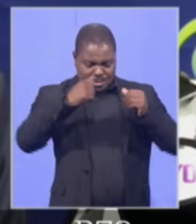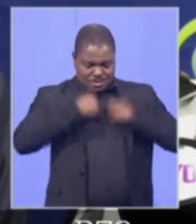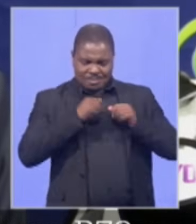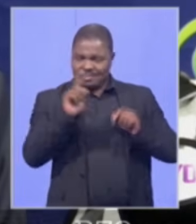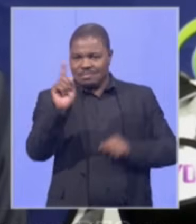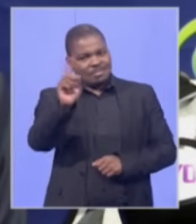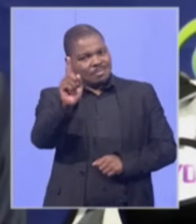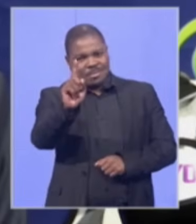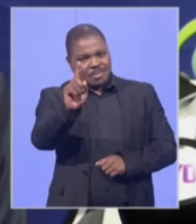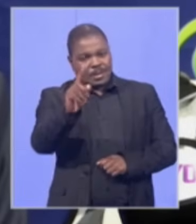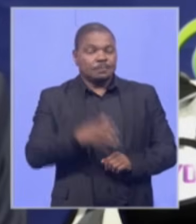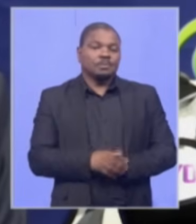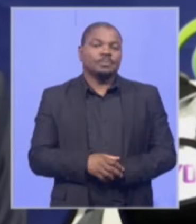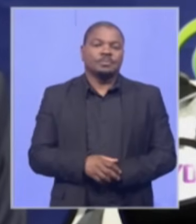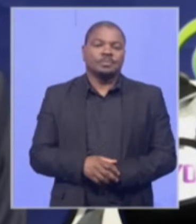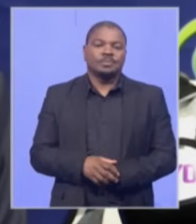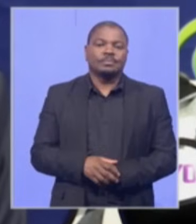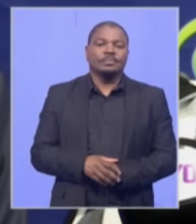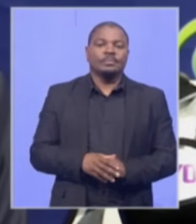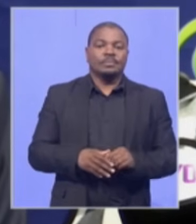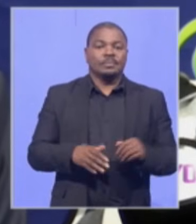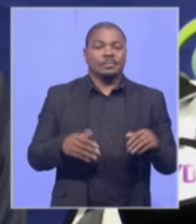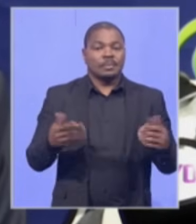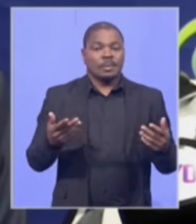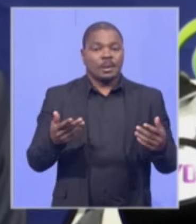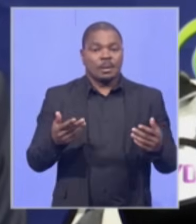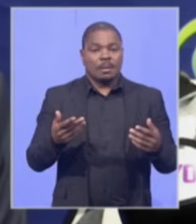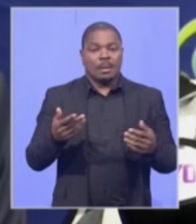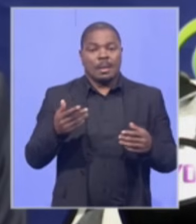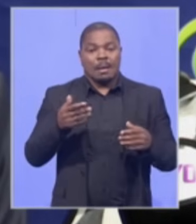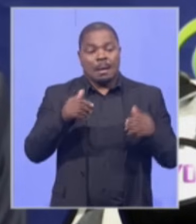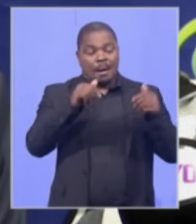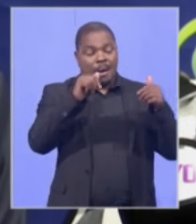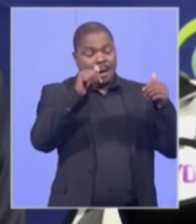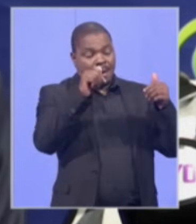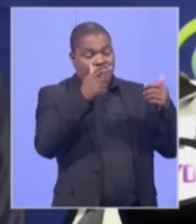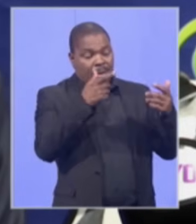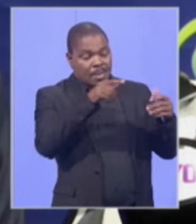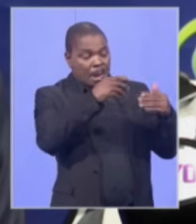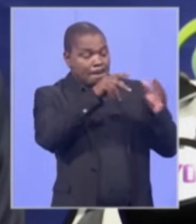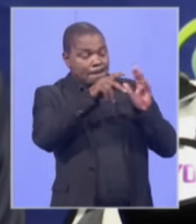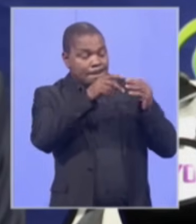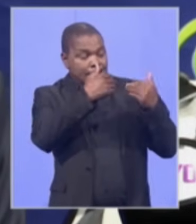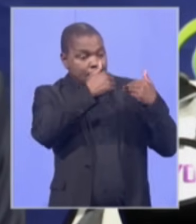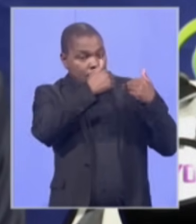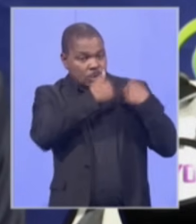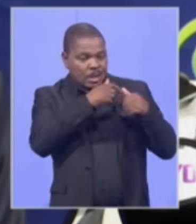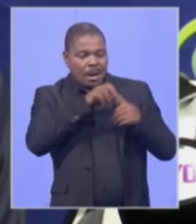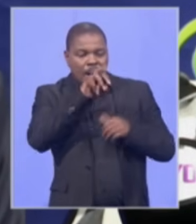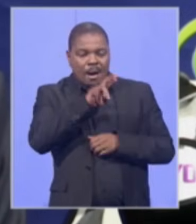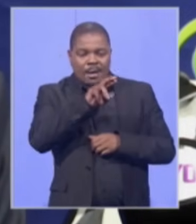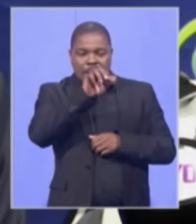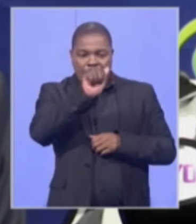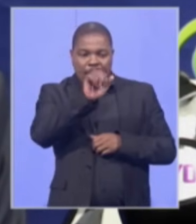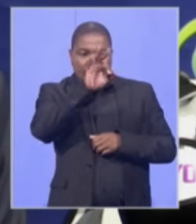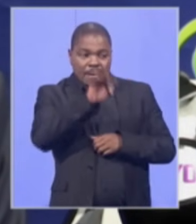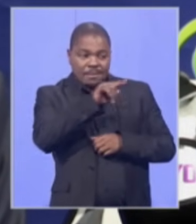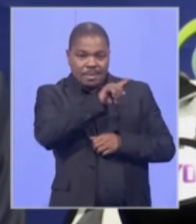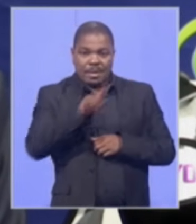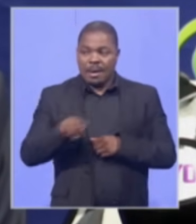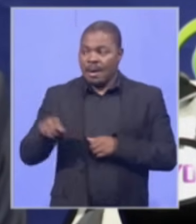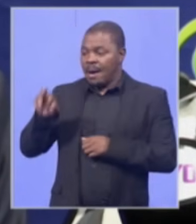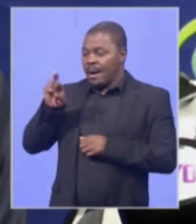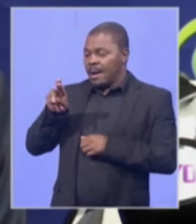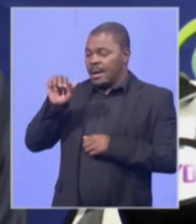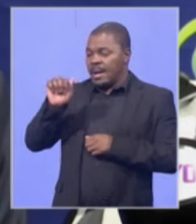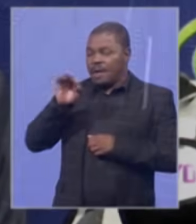way. So it's the accounting policy of the RAF as approved by the RAF board.